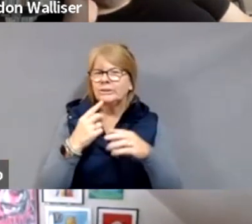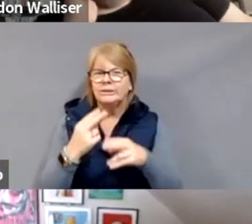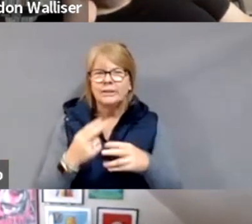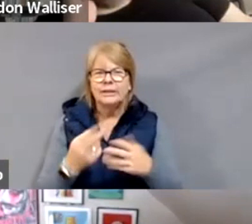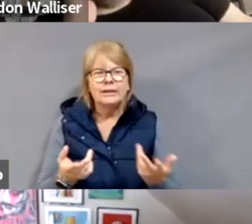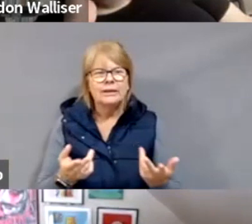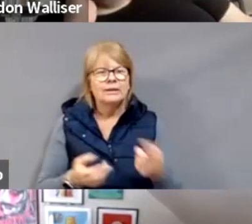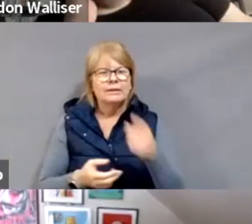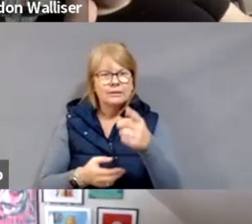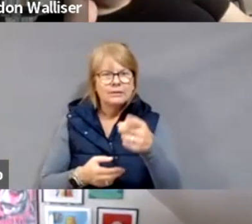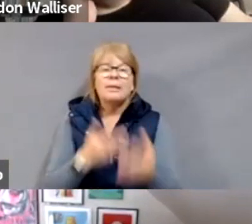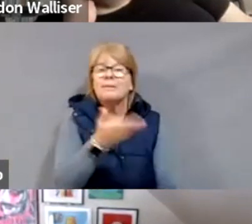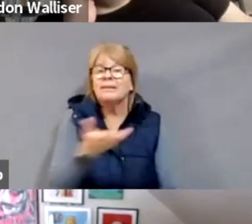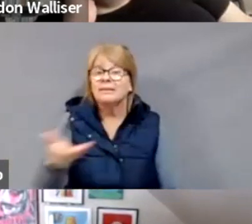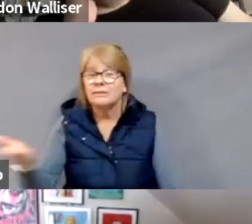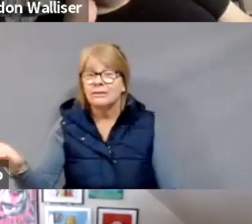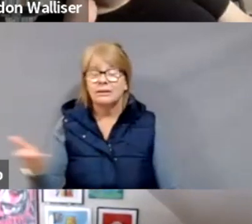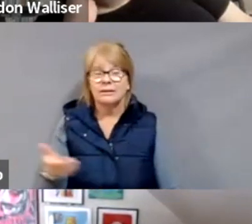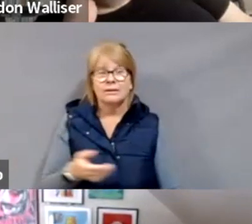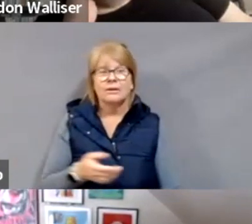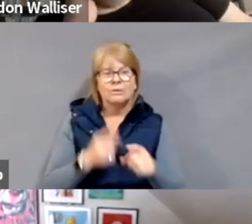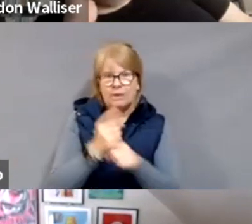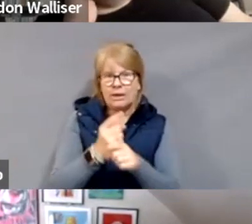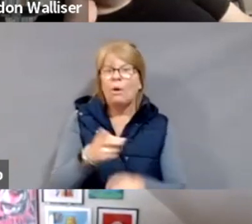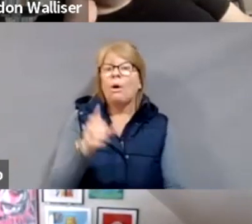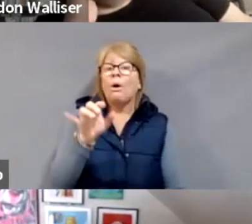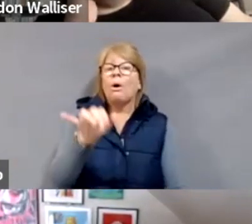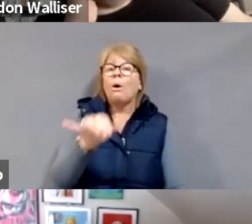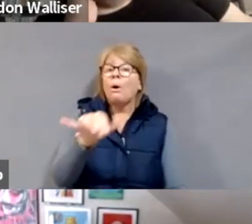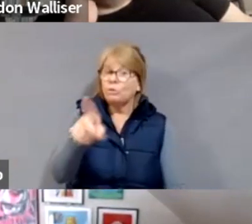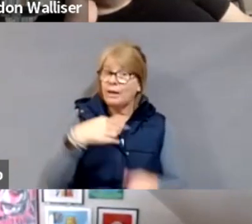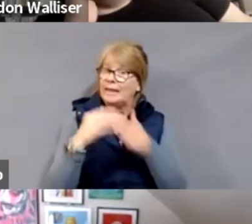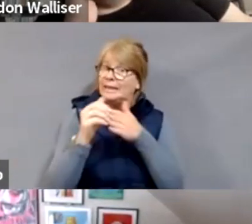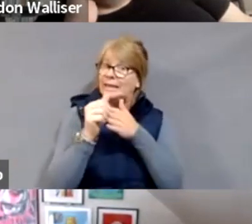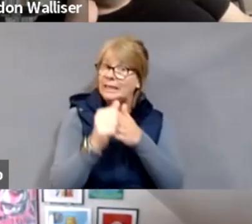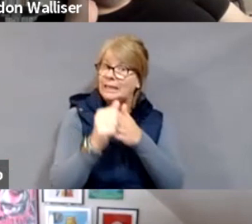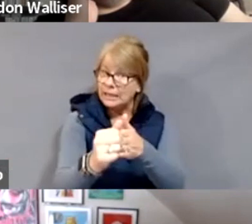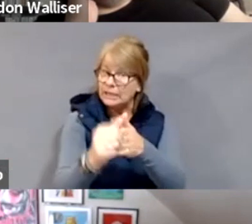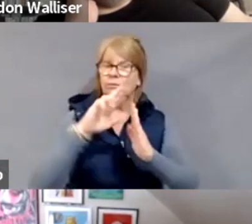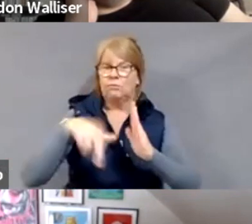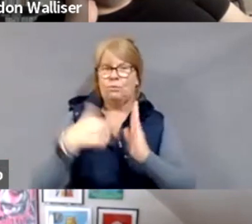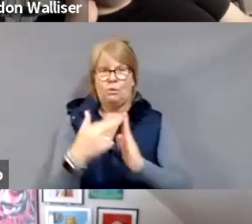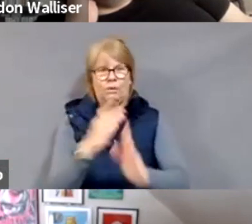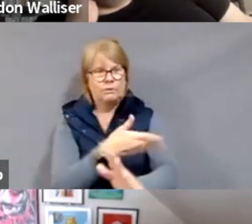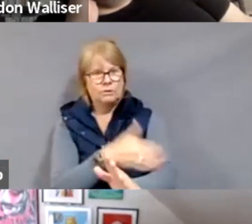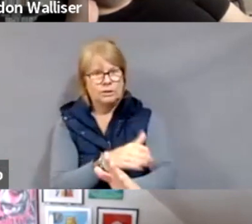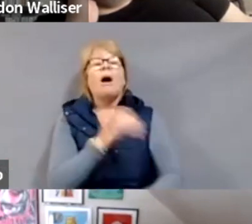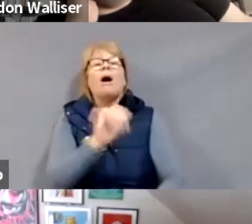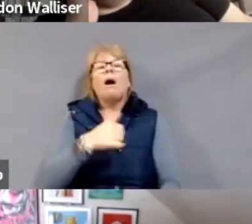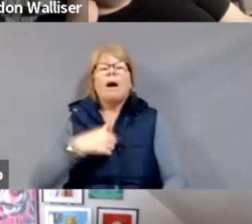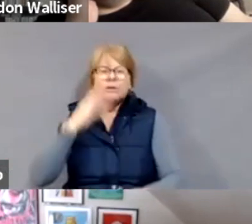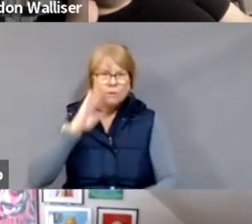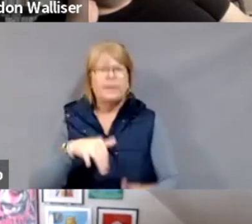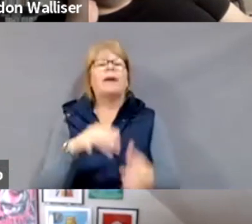material, and that's valuable, right? Yeah, so to say, oh, you played a lead in this musical. I know that musical. I know that part. I